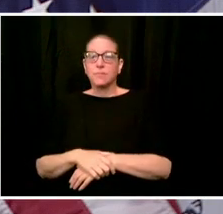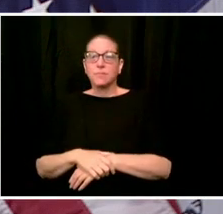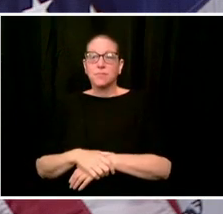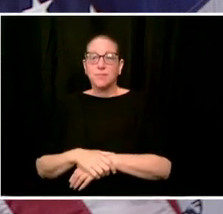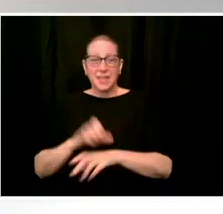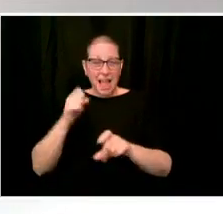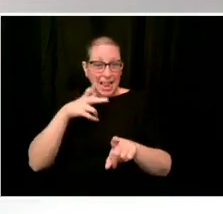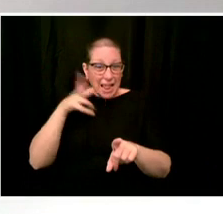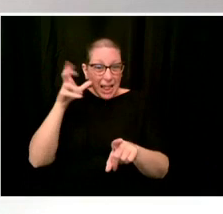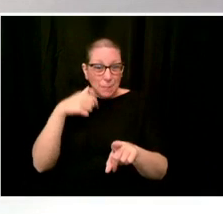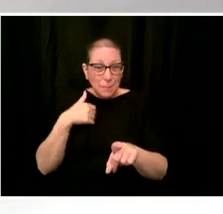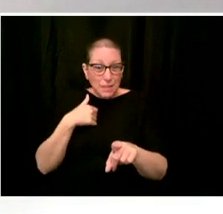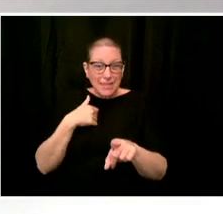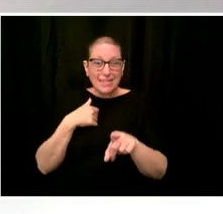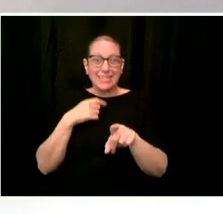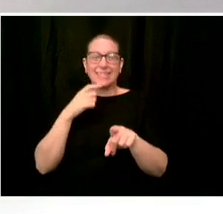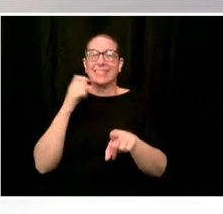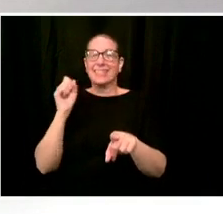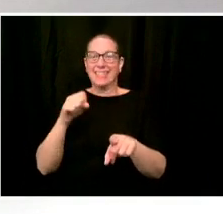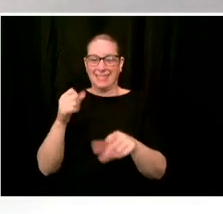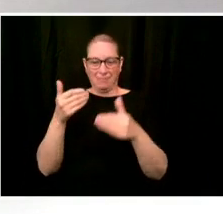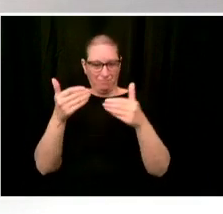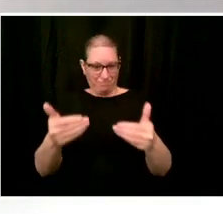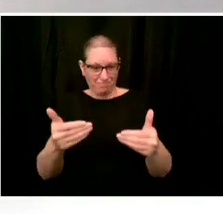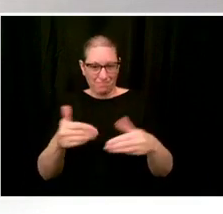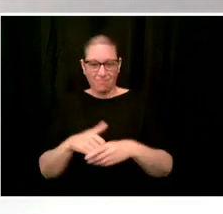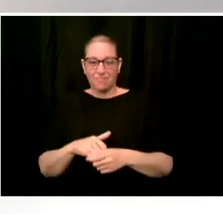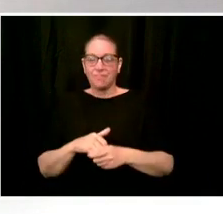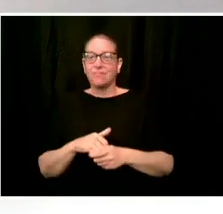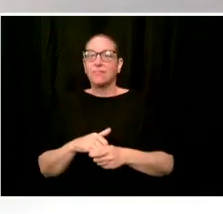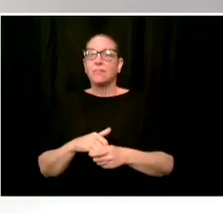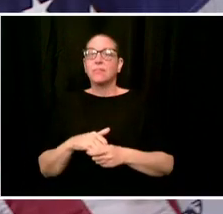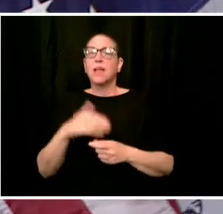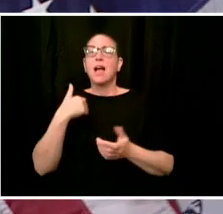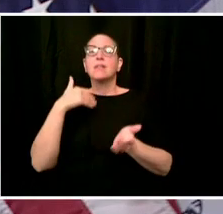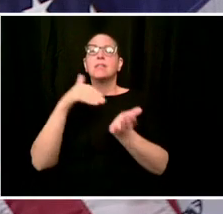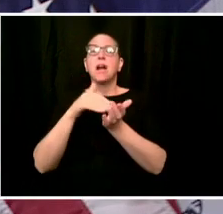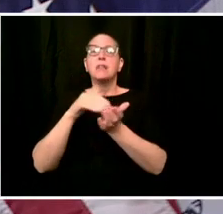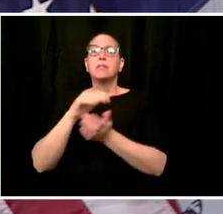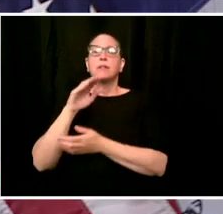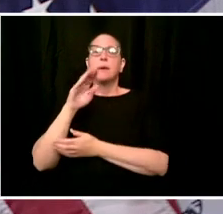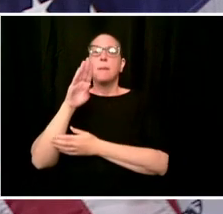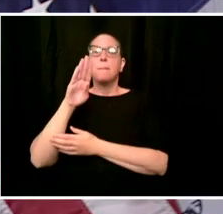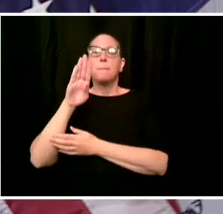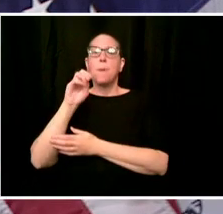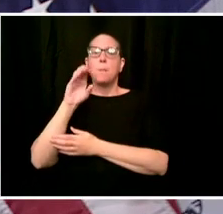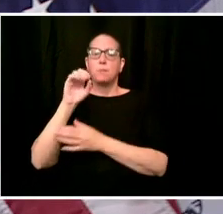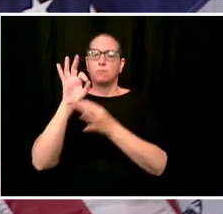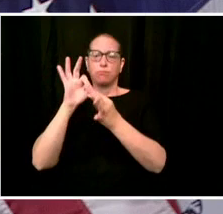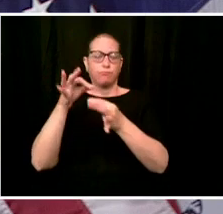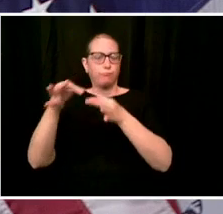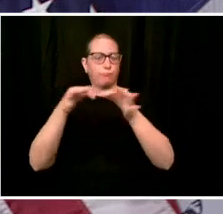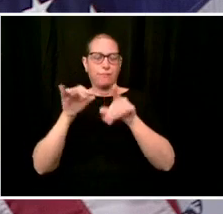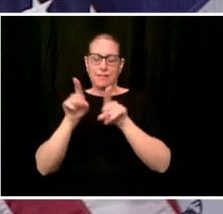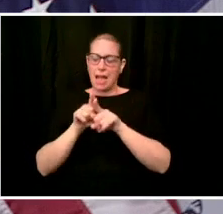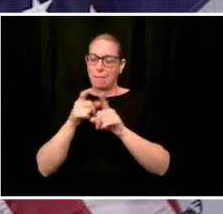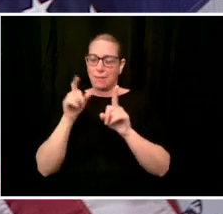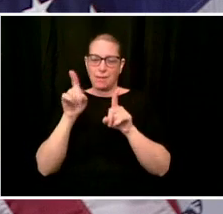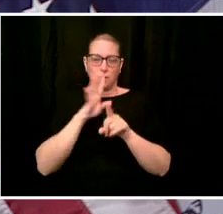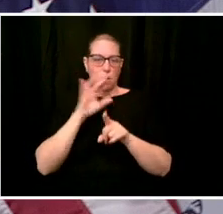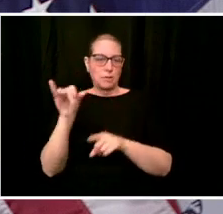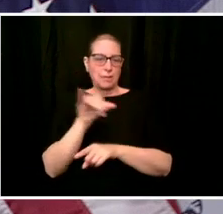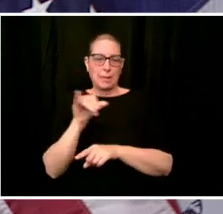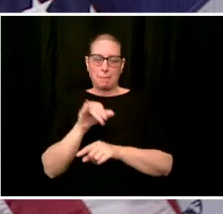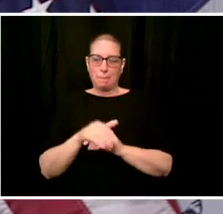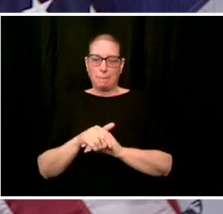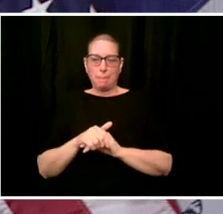Go ahead. I think Dr. Rabo said it all, sir. Okay, great. Thank you. Go ahead. Next is Katie Honan from the Wall Street Journal. Hey,